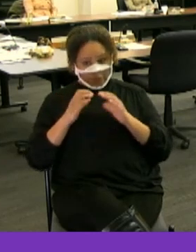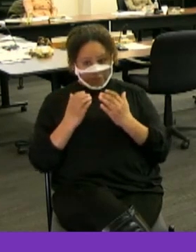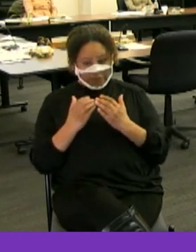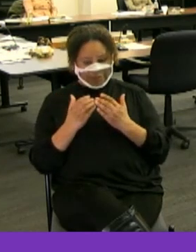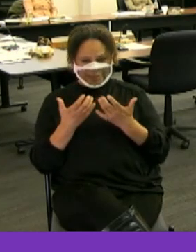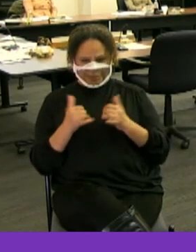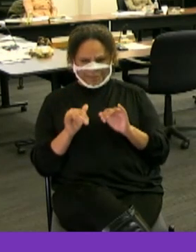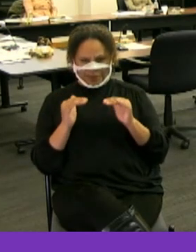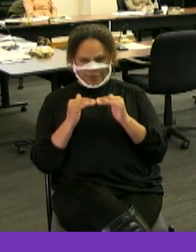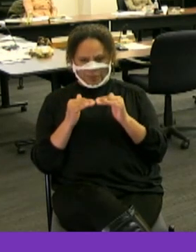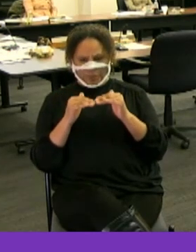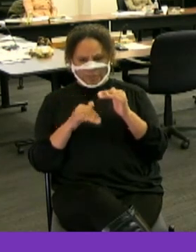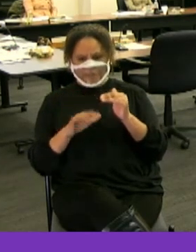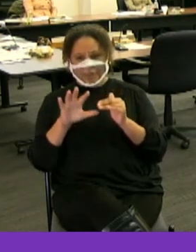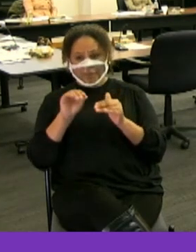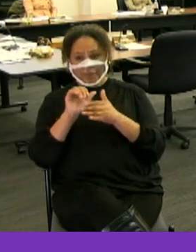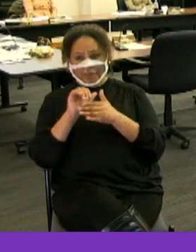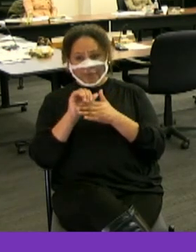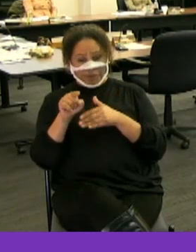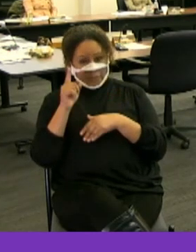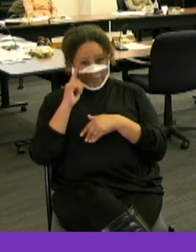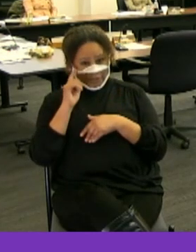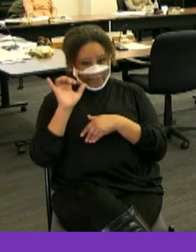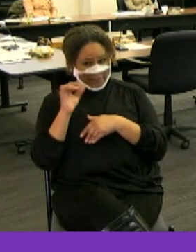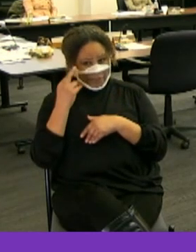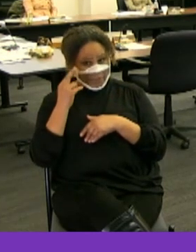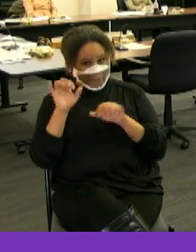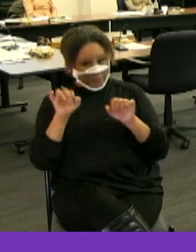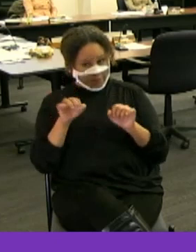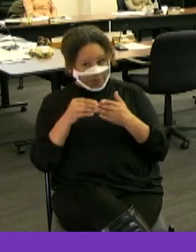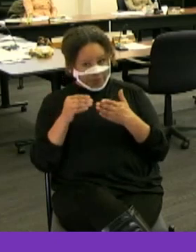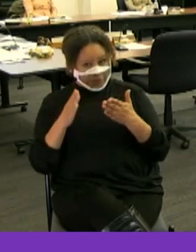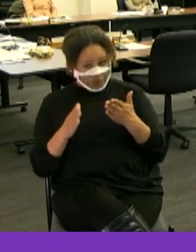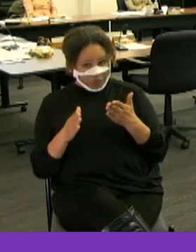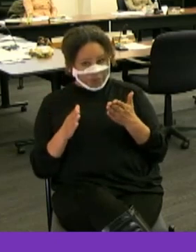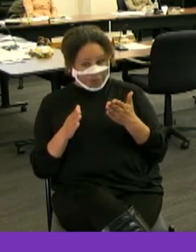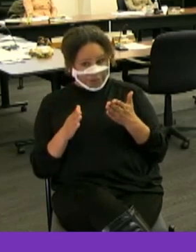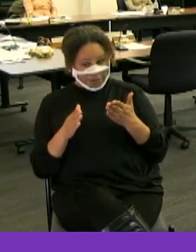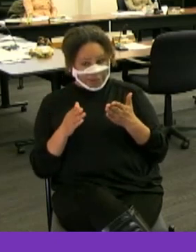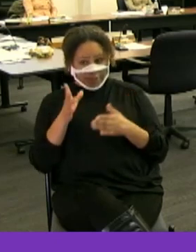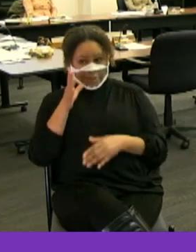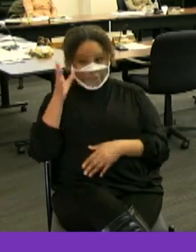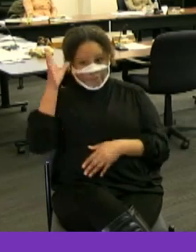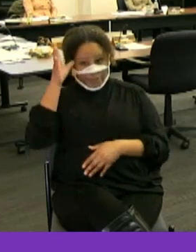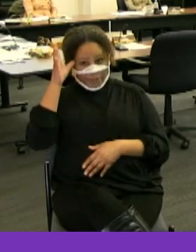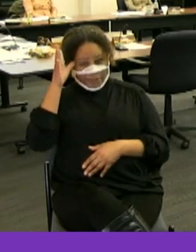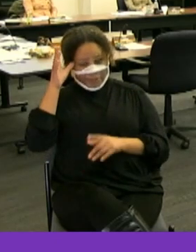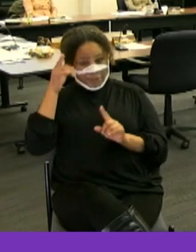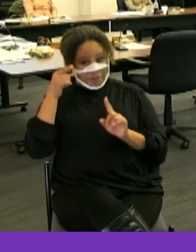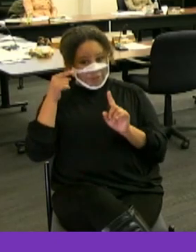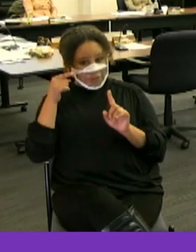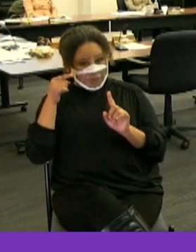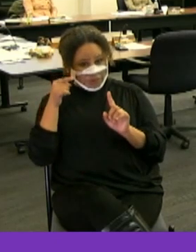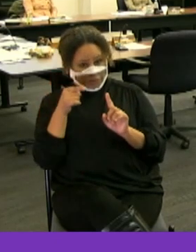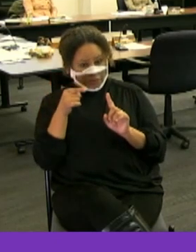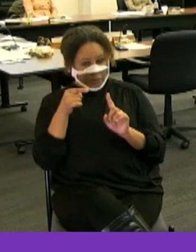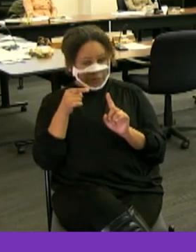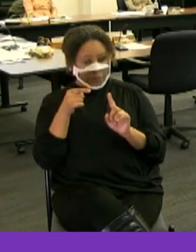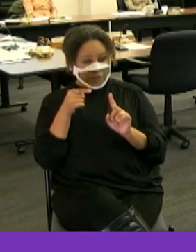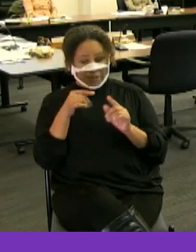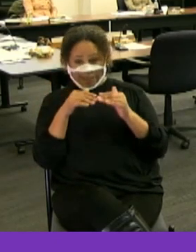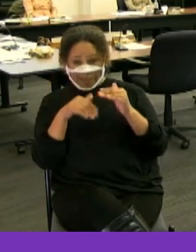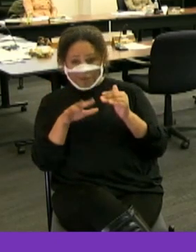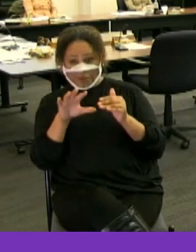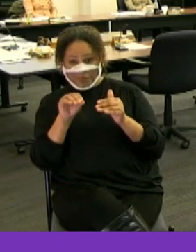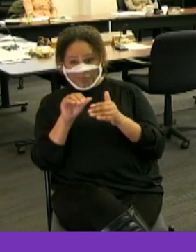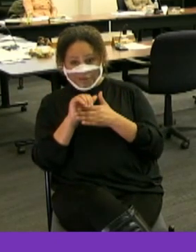for the 15 credit hours? Do you think that that would be reasonable for students and parents to, under